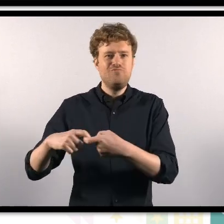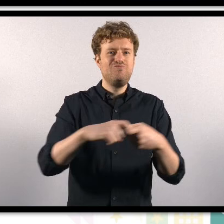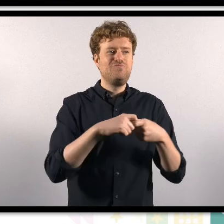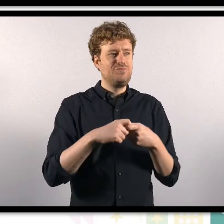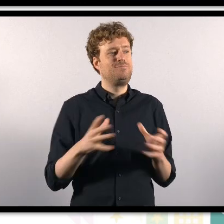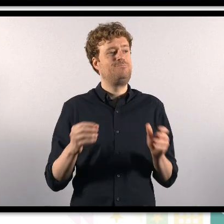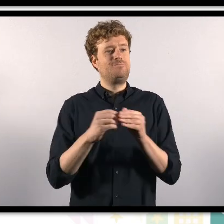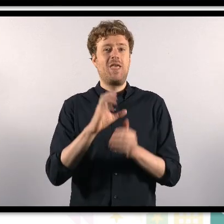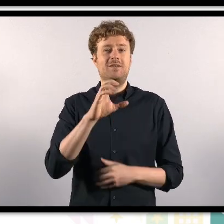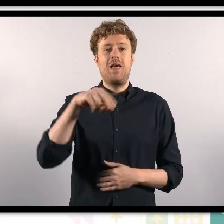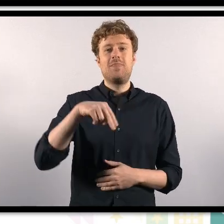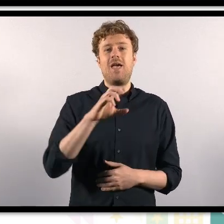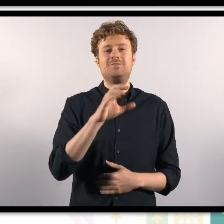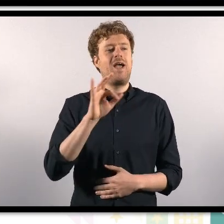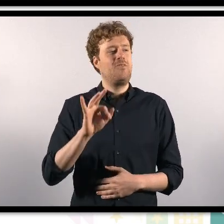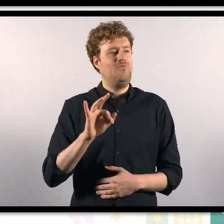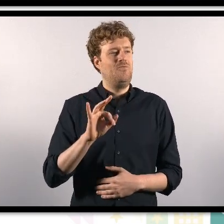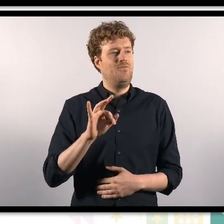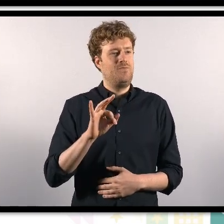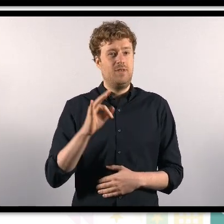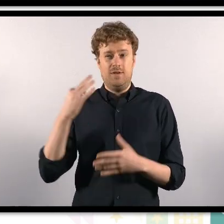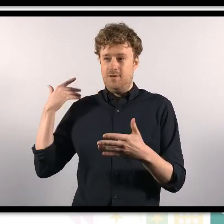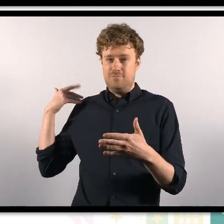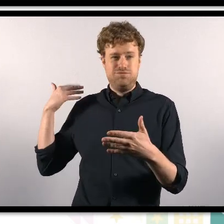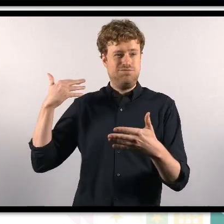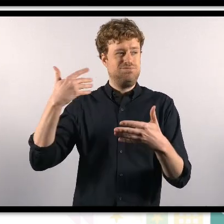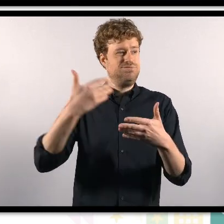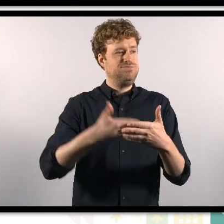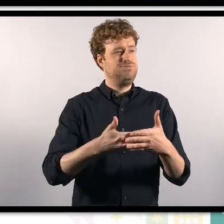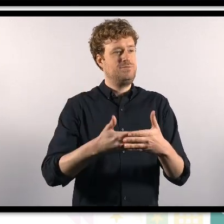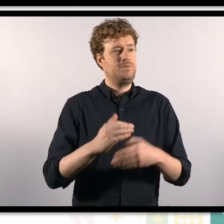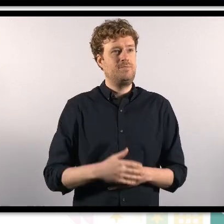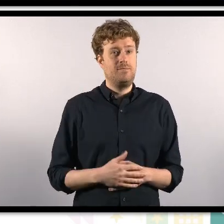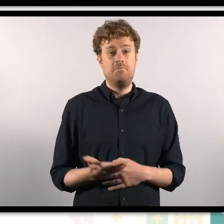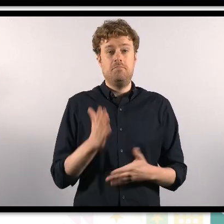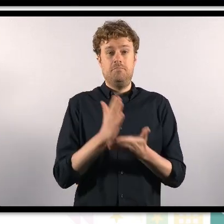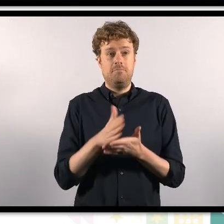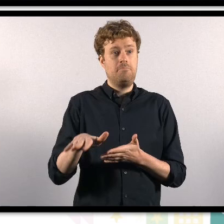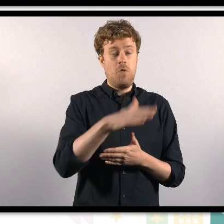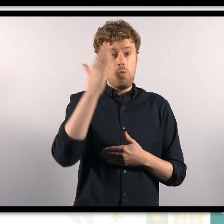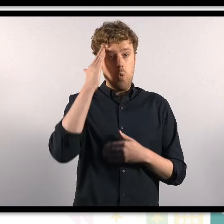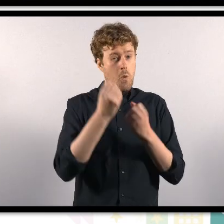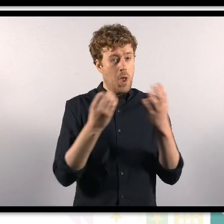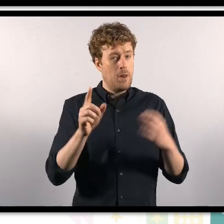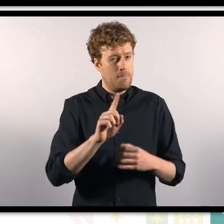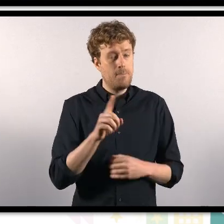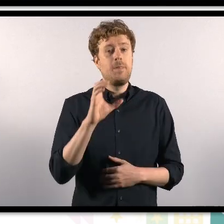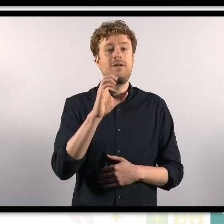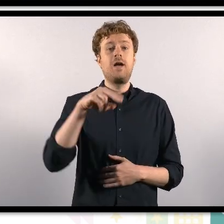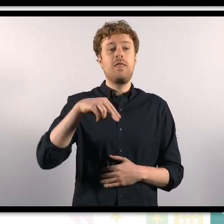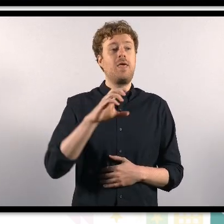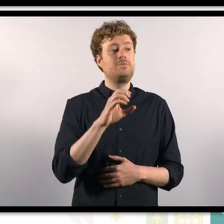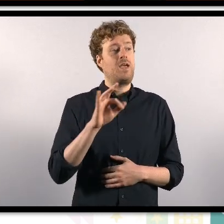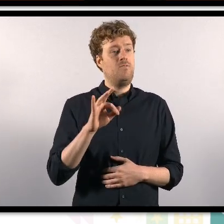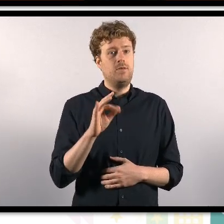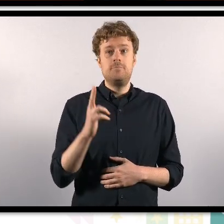20 original organizations that were involved. We hosted our first board meeting in December 2015 at the New York